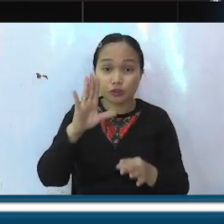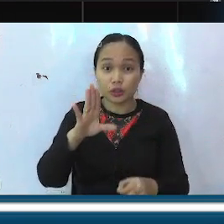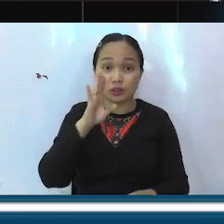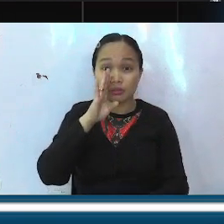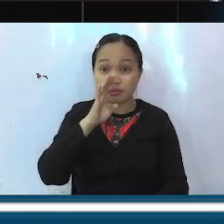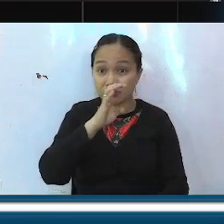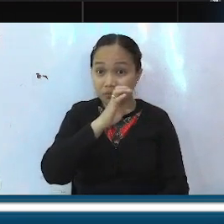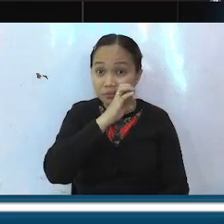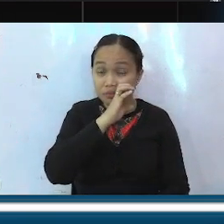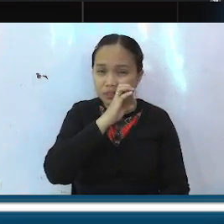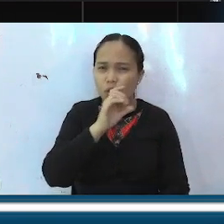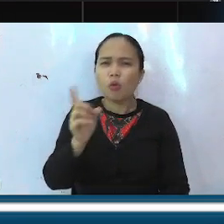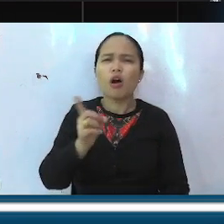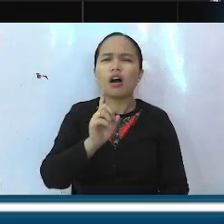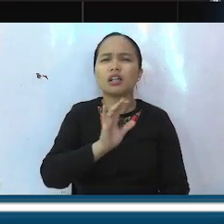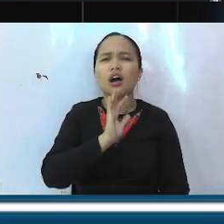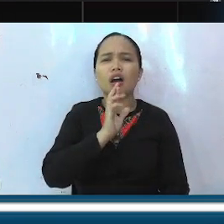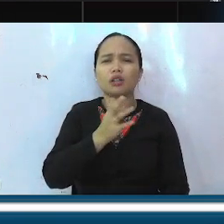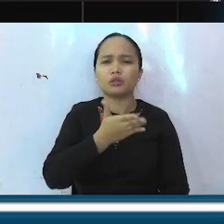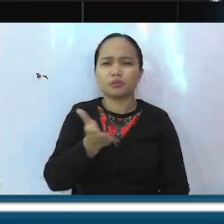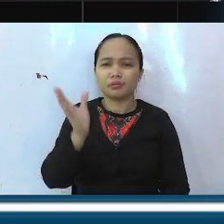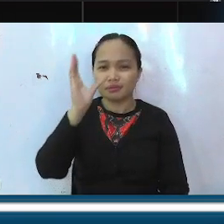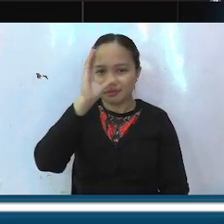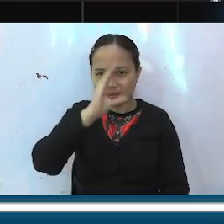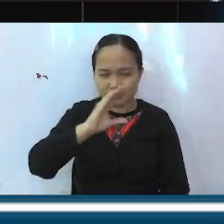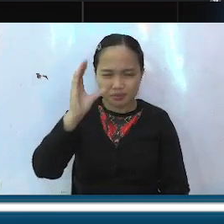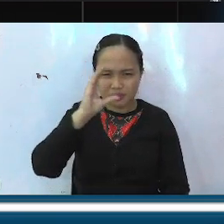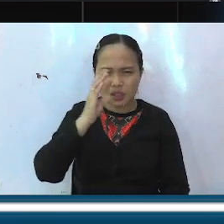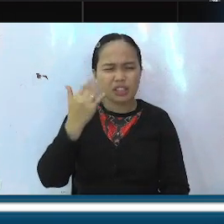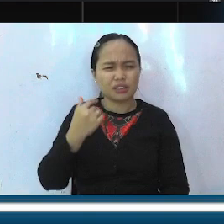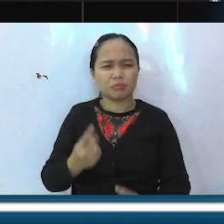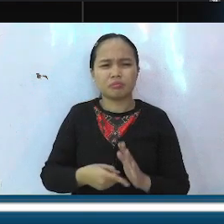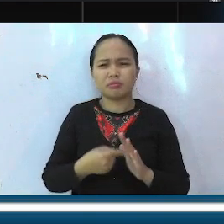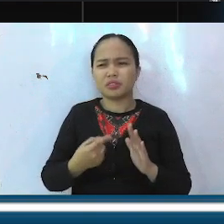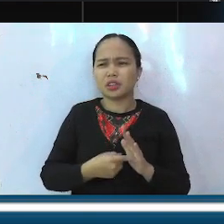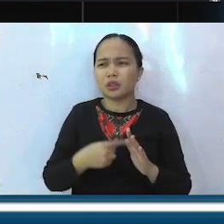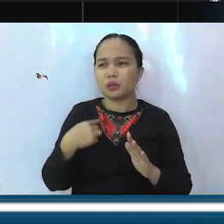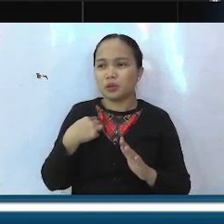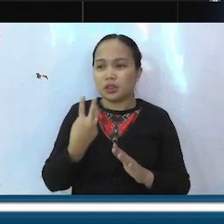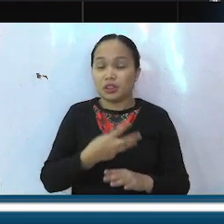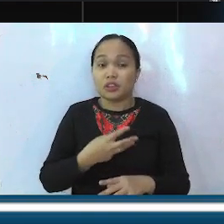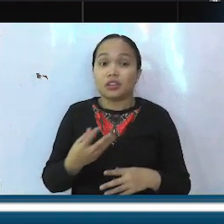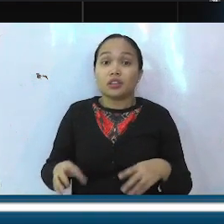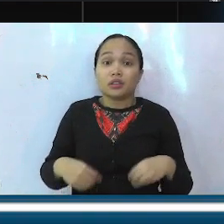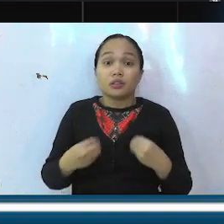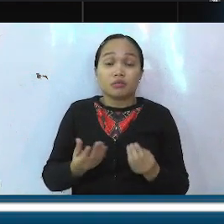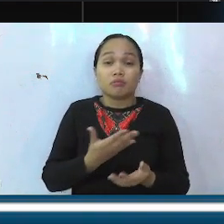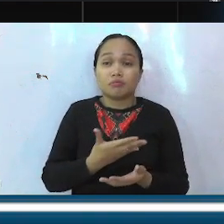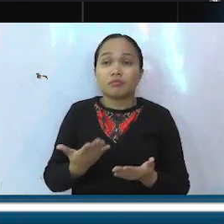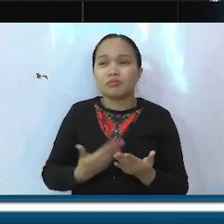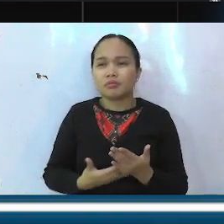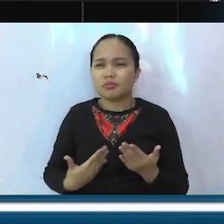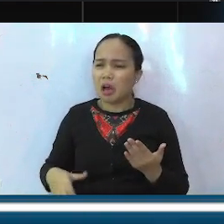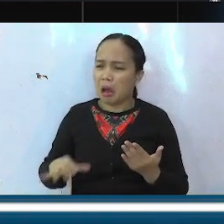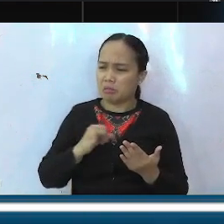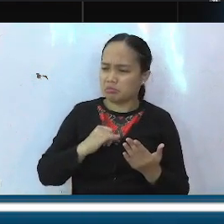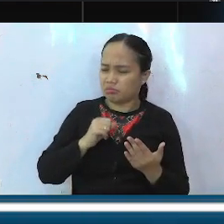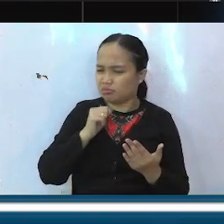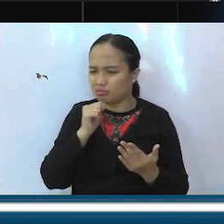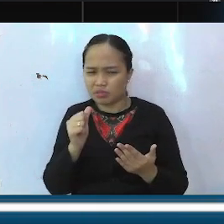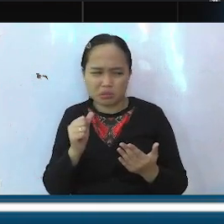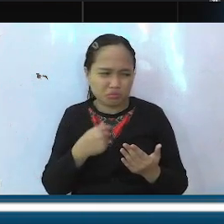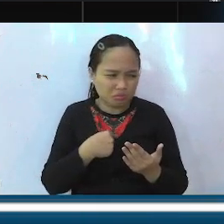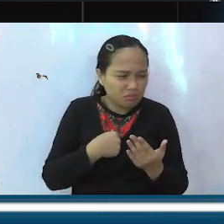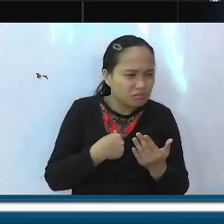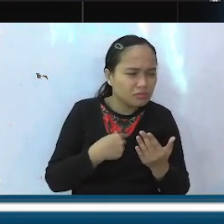on. What are you seeking? That's because right. Because listen, sometimes we give you things and maybe you wonder, am I not? No,